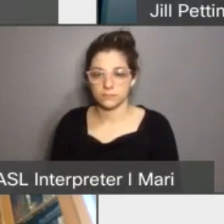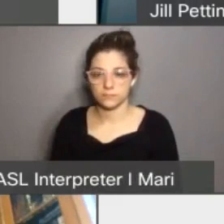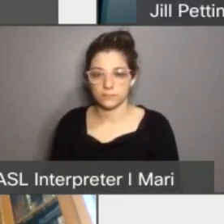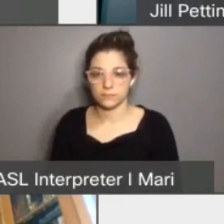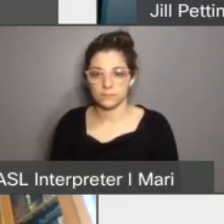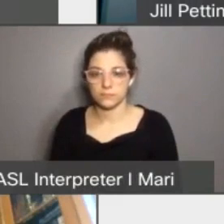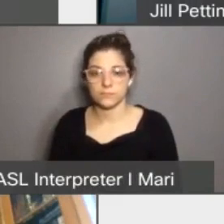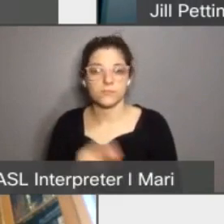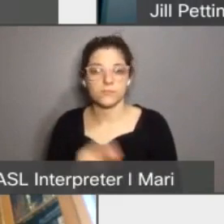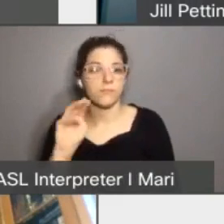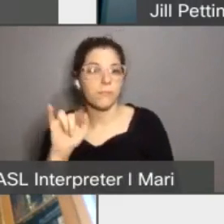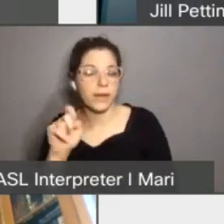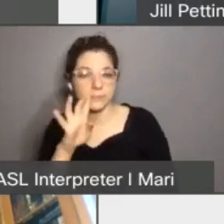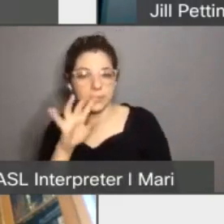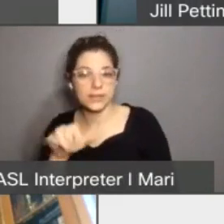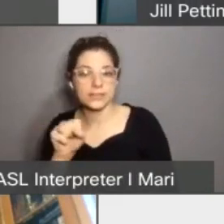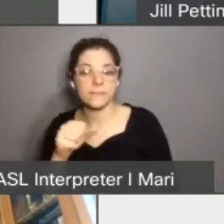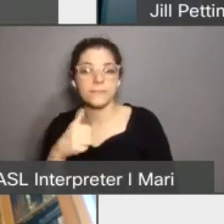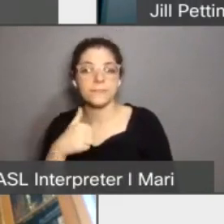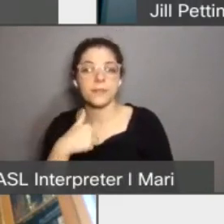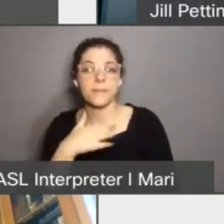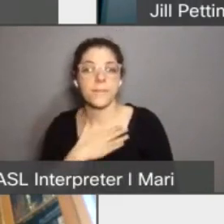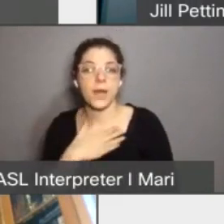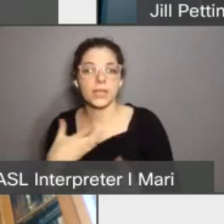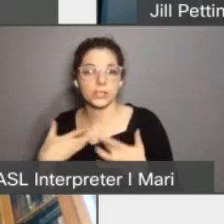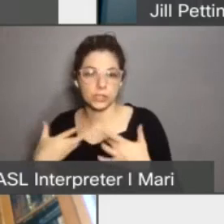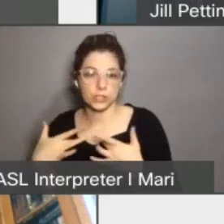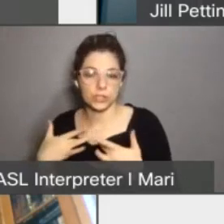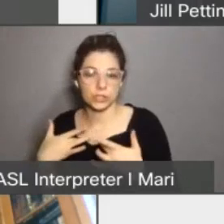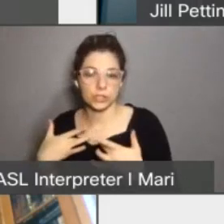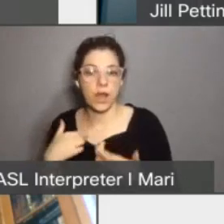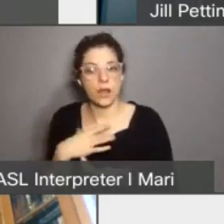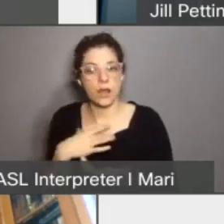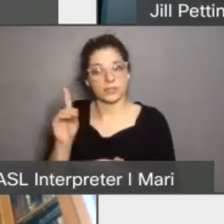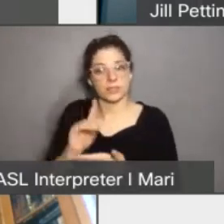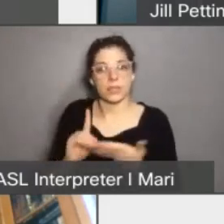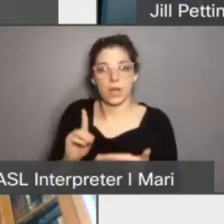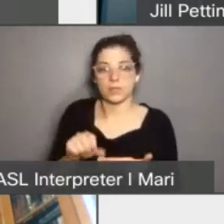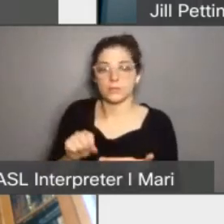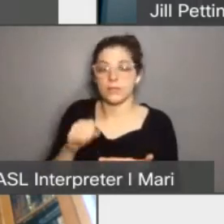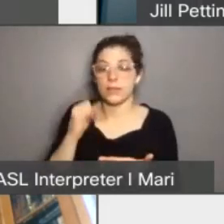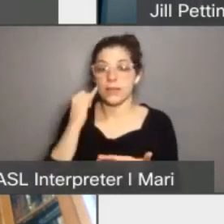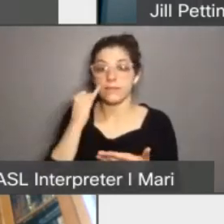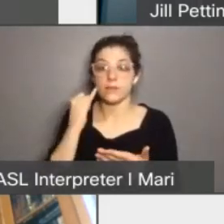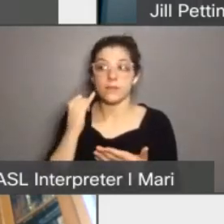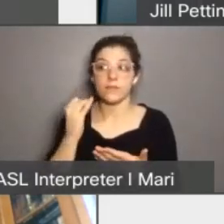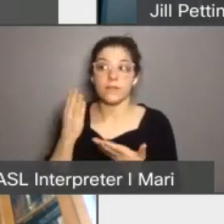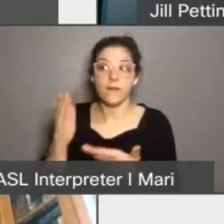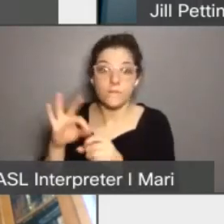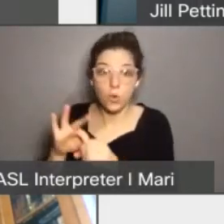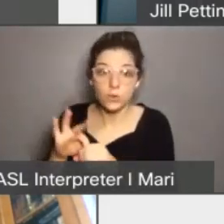Hey, it's Mike. Well, yeah, and I guess my concern, I like the design. If we're gonna bring this to voting and